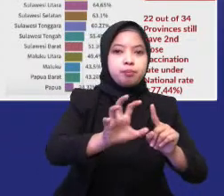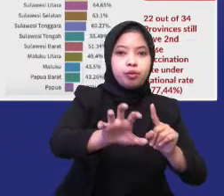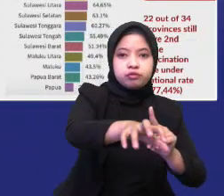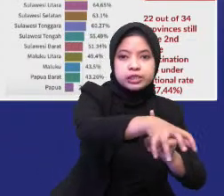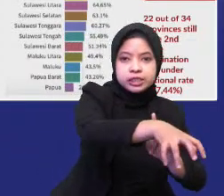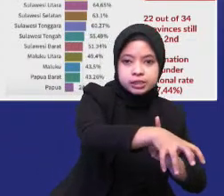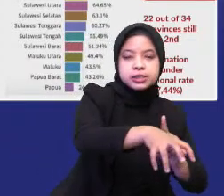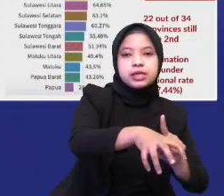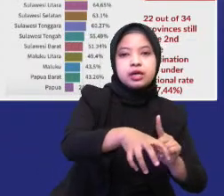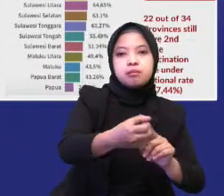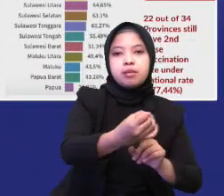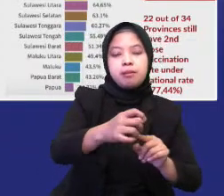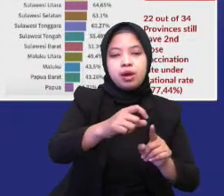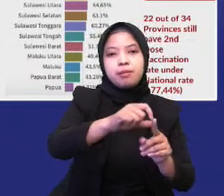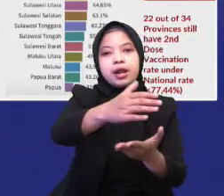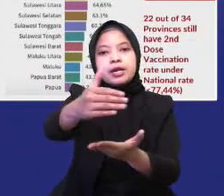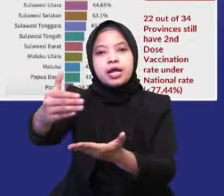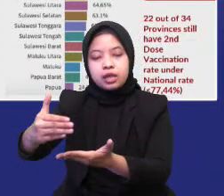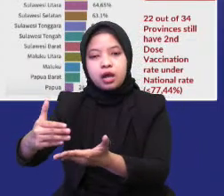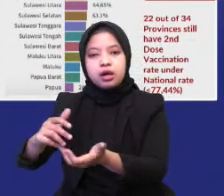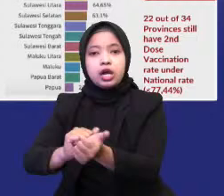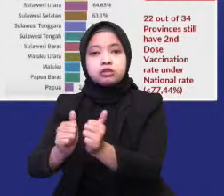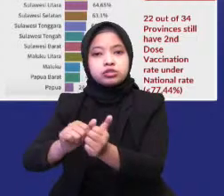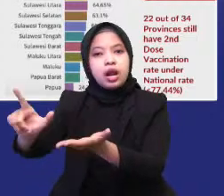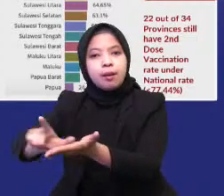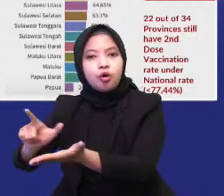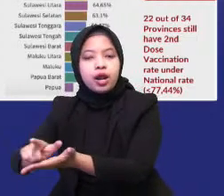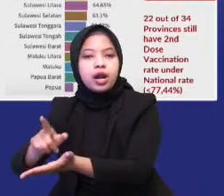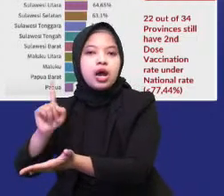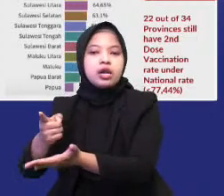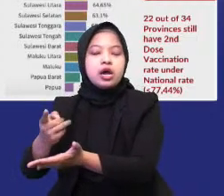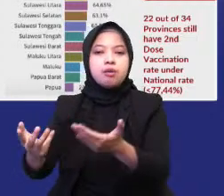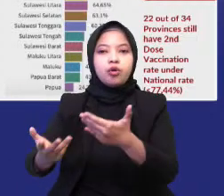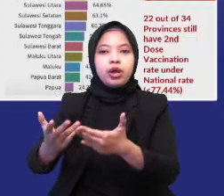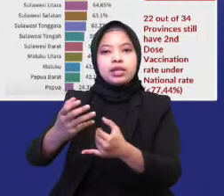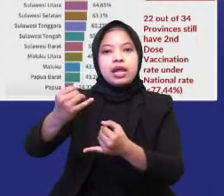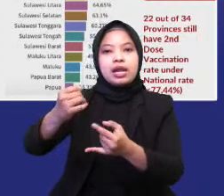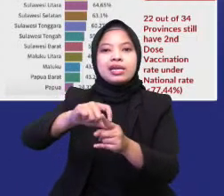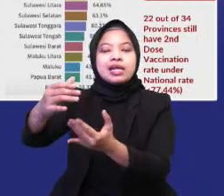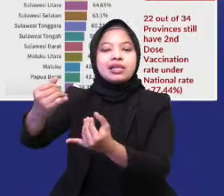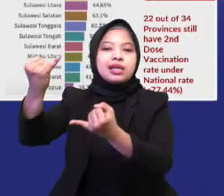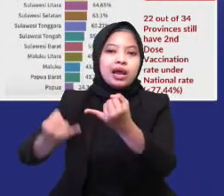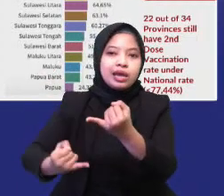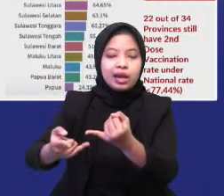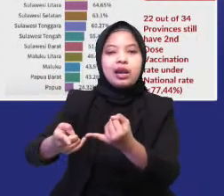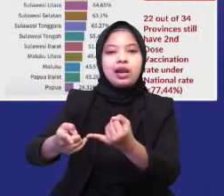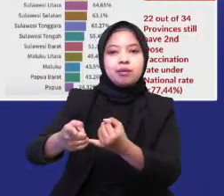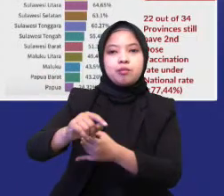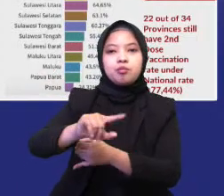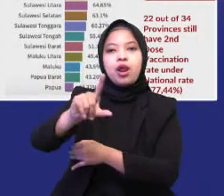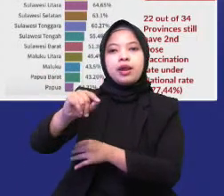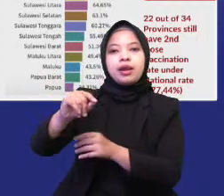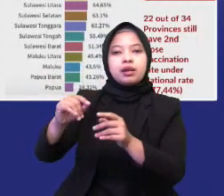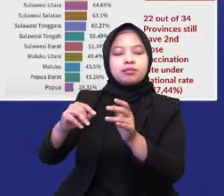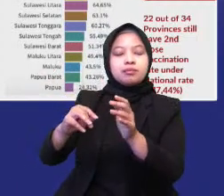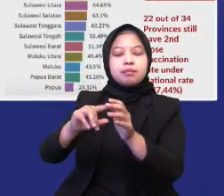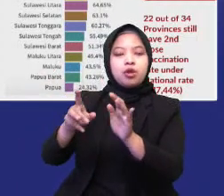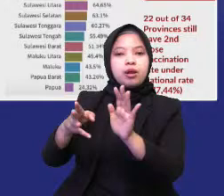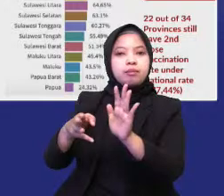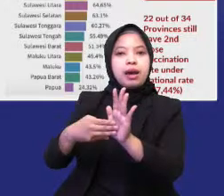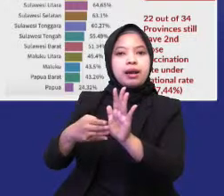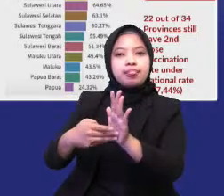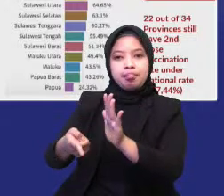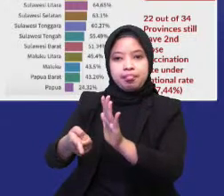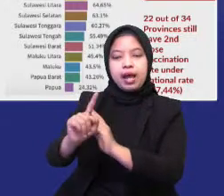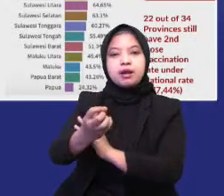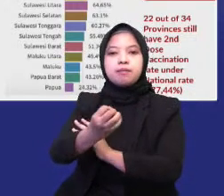the largest contributor to death cases over the last 7 days, including East Java, which is